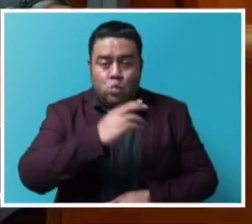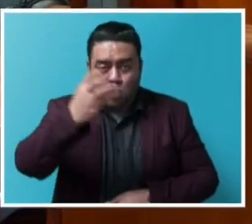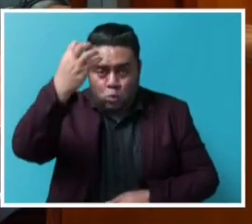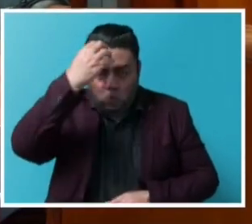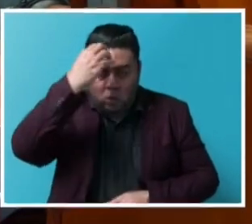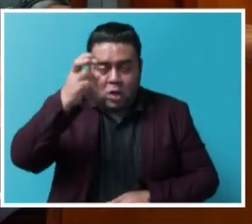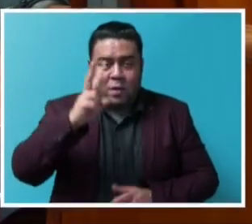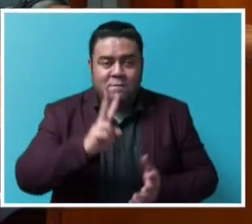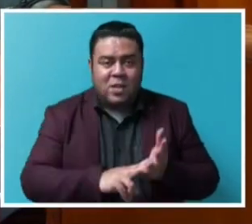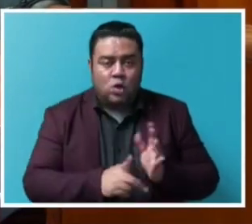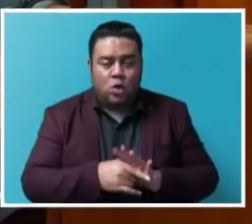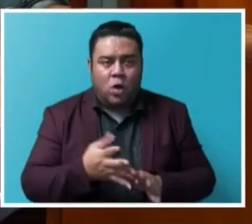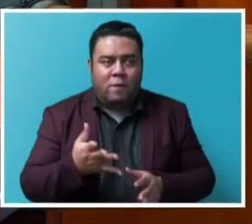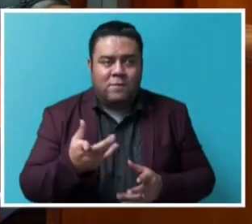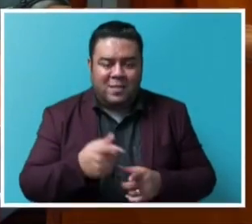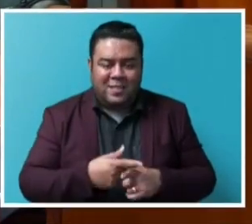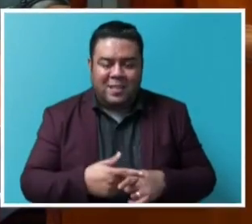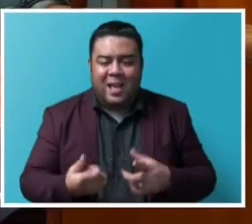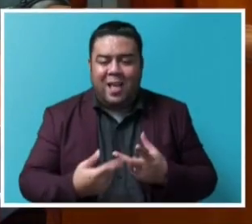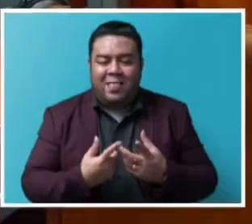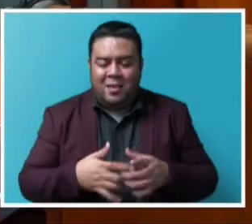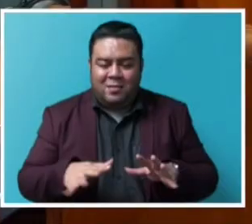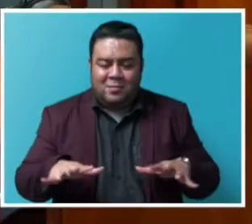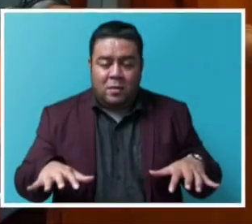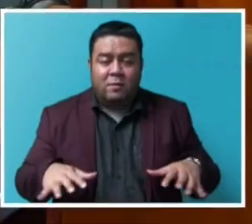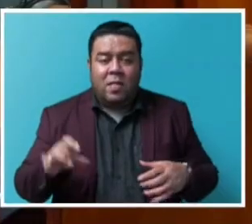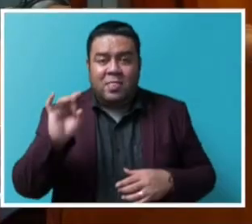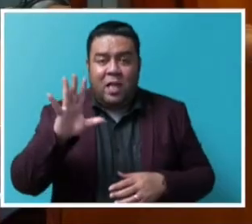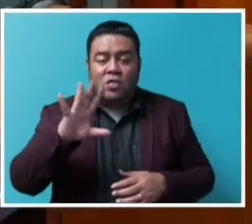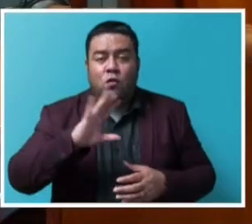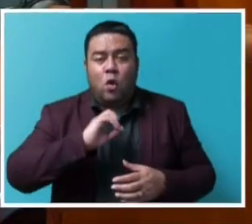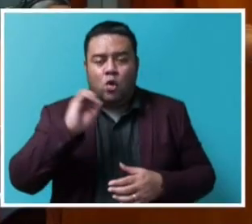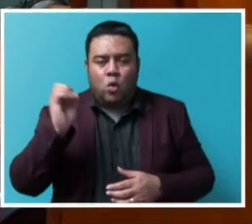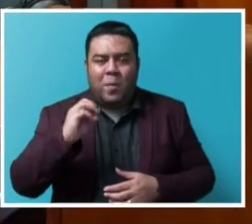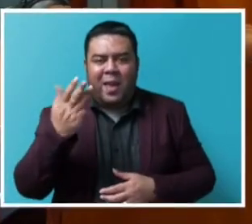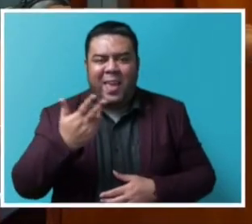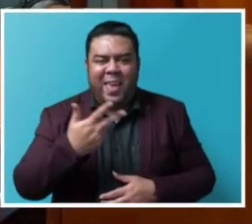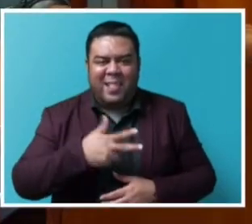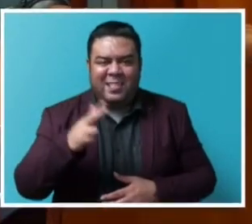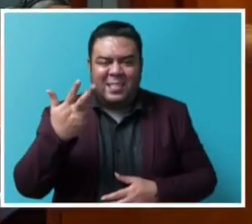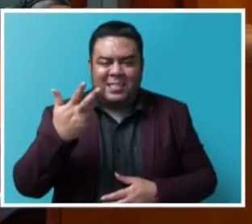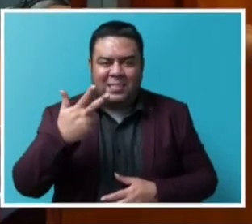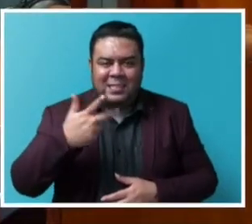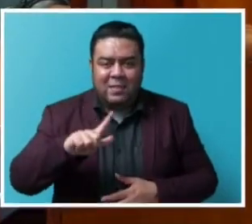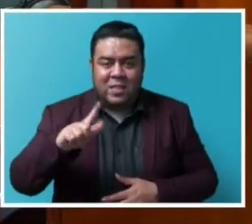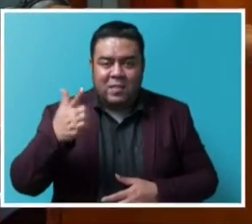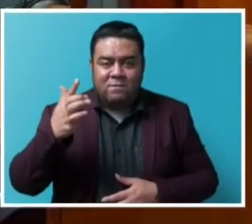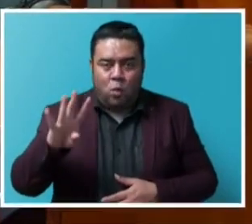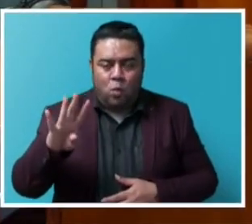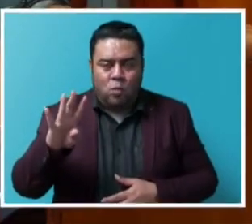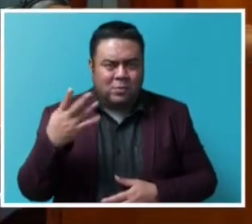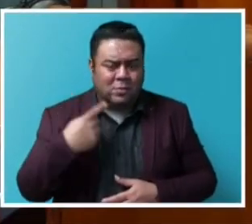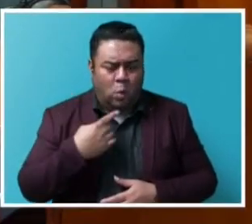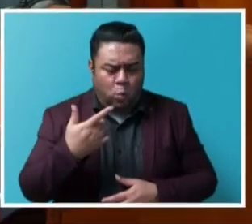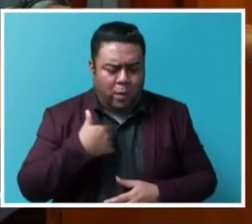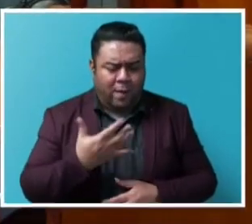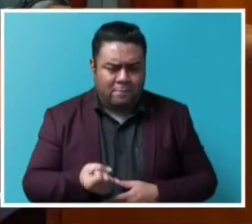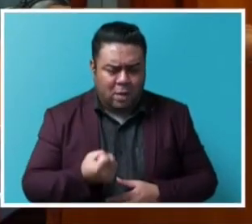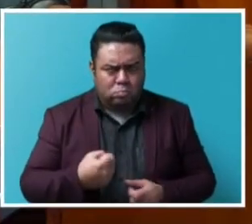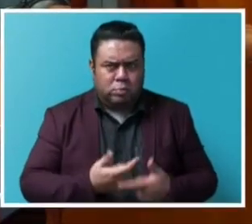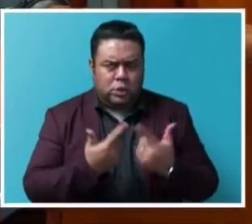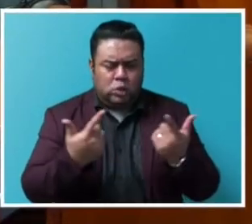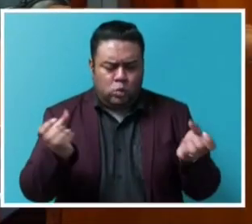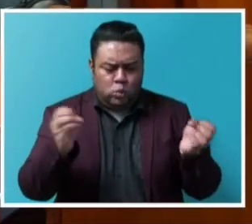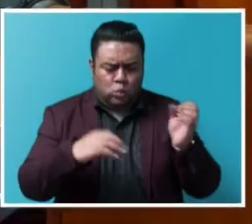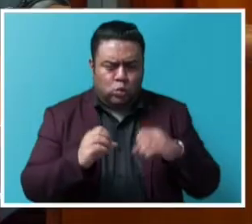United Kingdom, and her other realms on the 10th of October 1874. We acknowledge the great contribution of